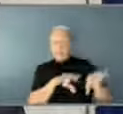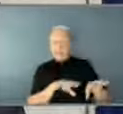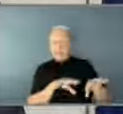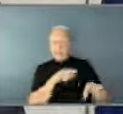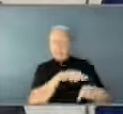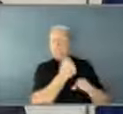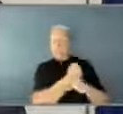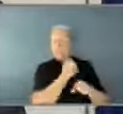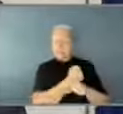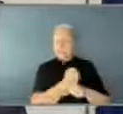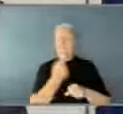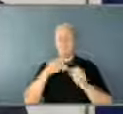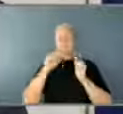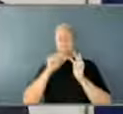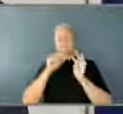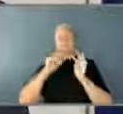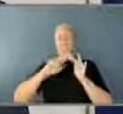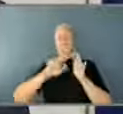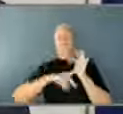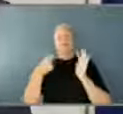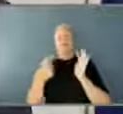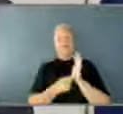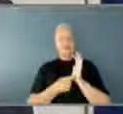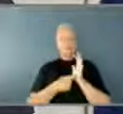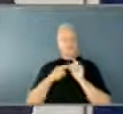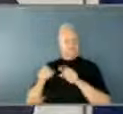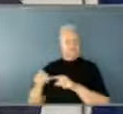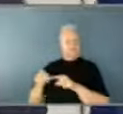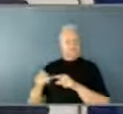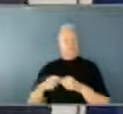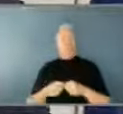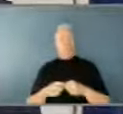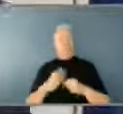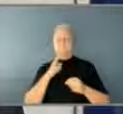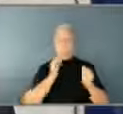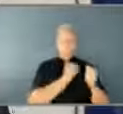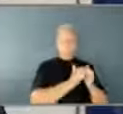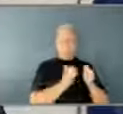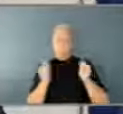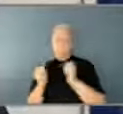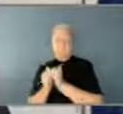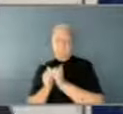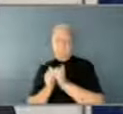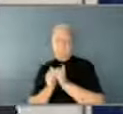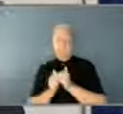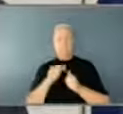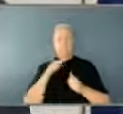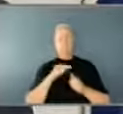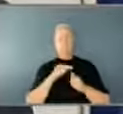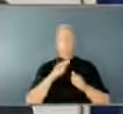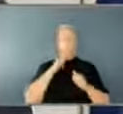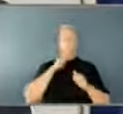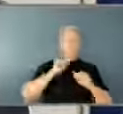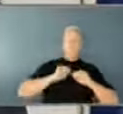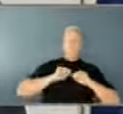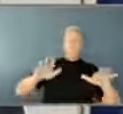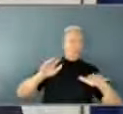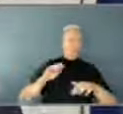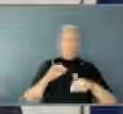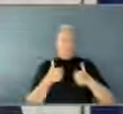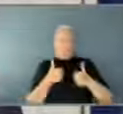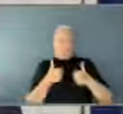and both have reconfirmed that at this point in time, the vaccine rollout remains on track, respectively for